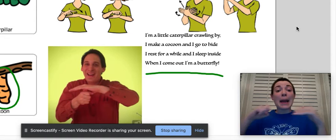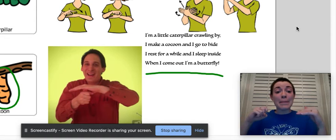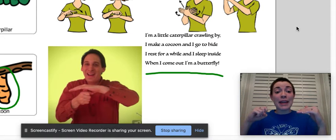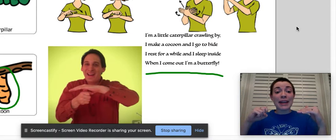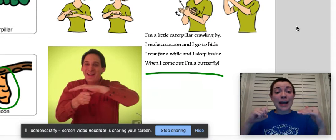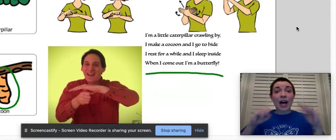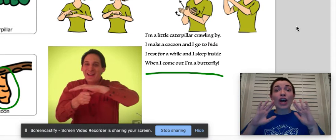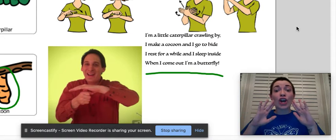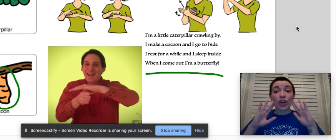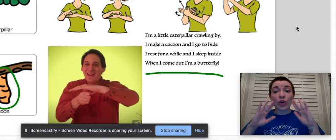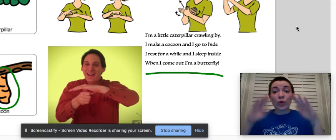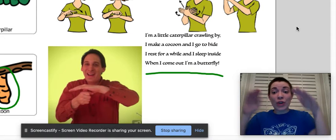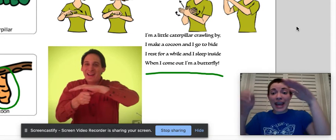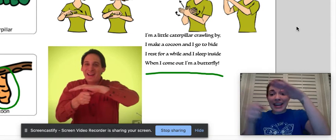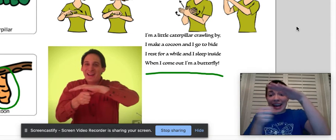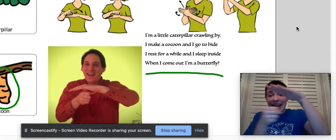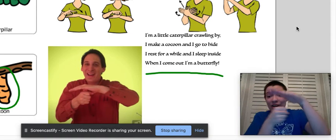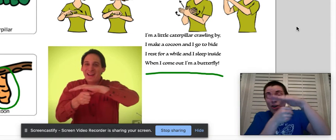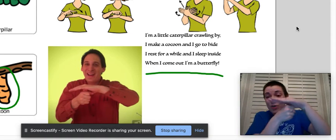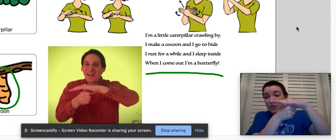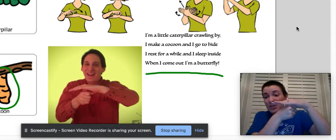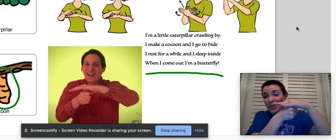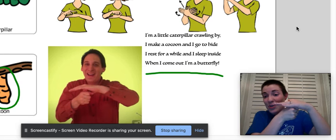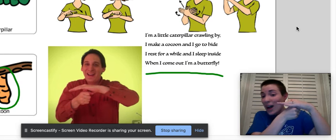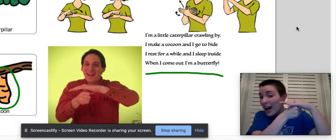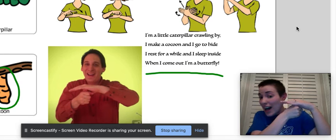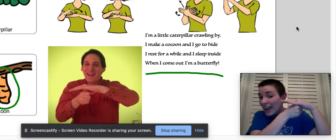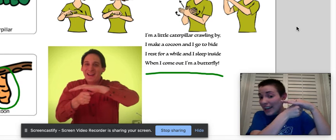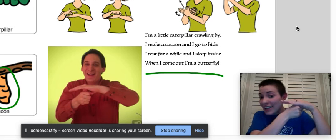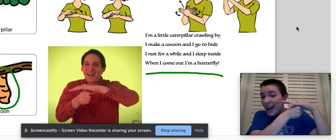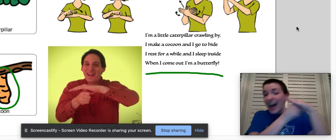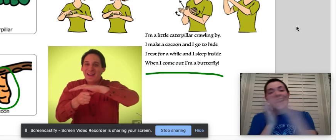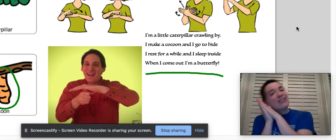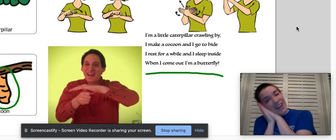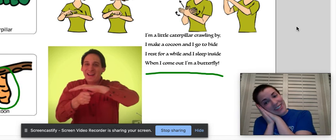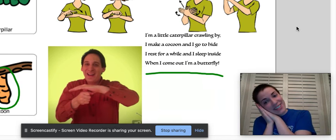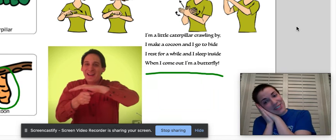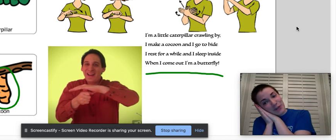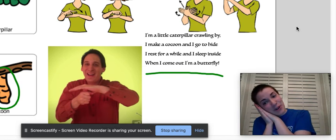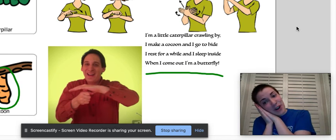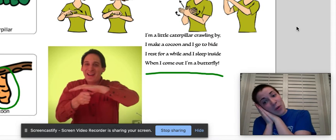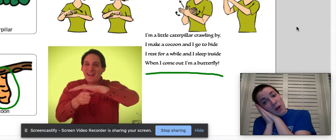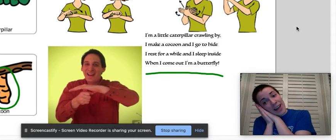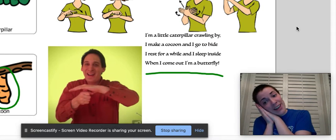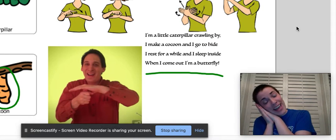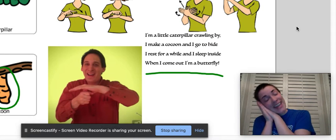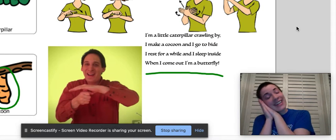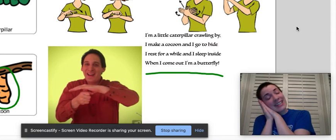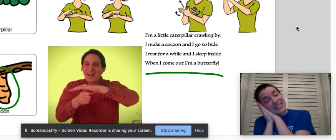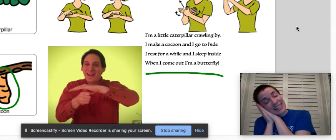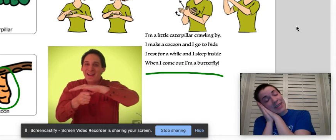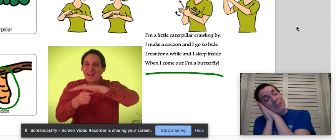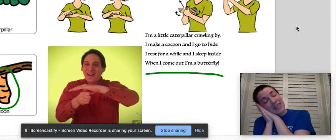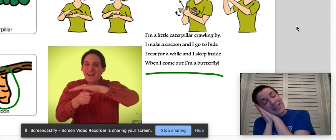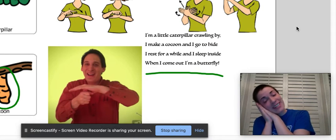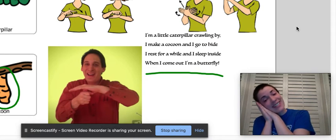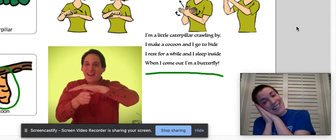I make a cocoon and I go to hide. I rest for a while and I